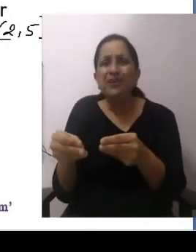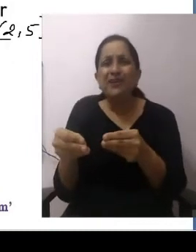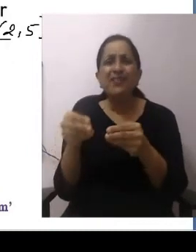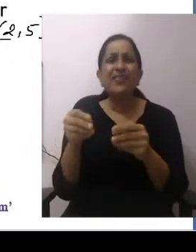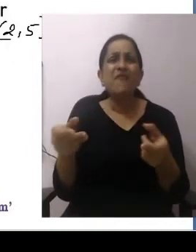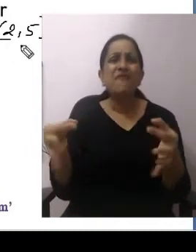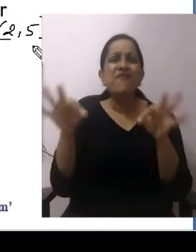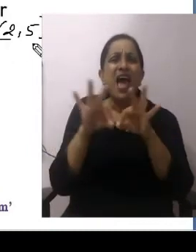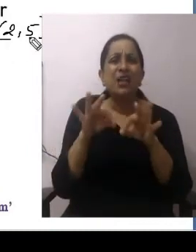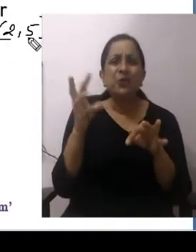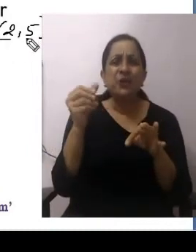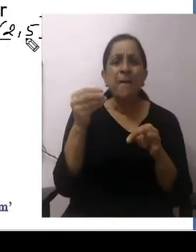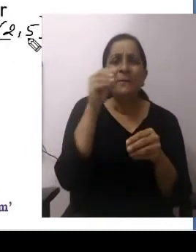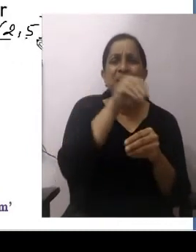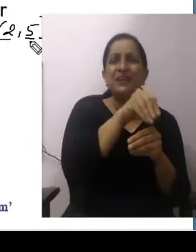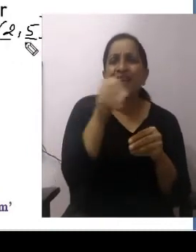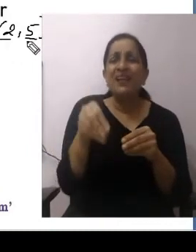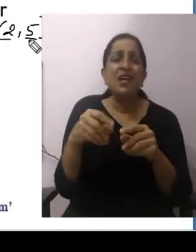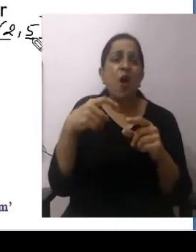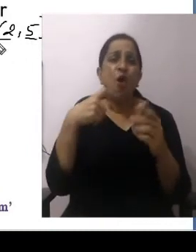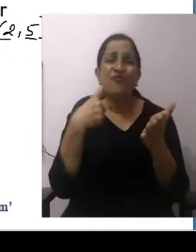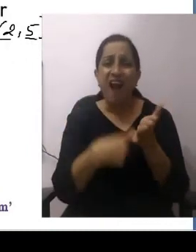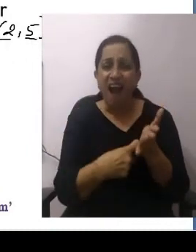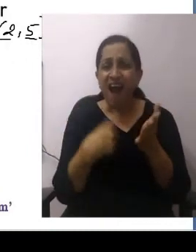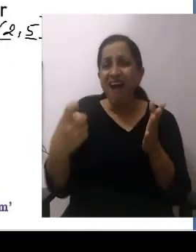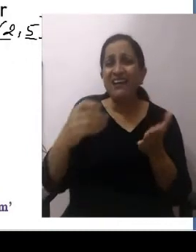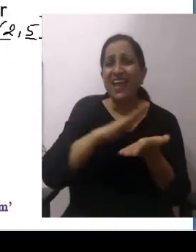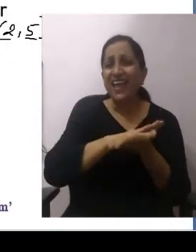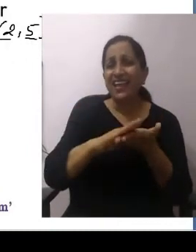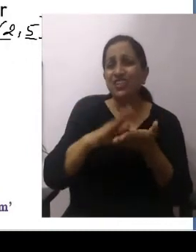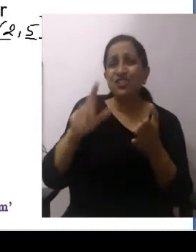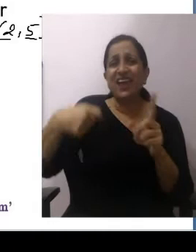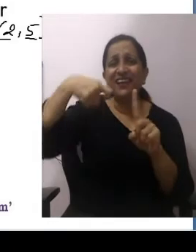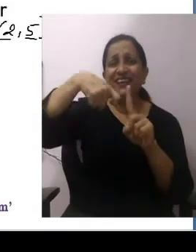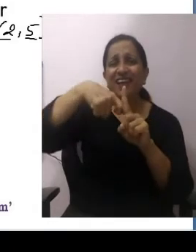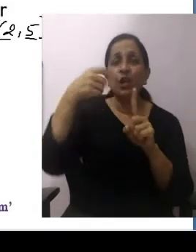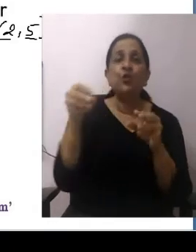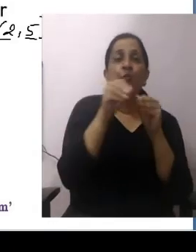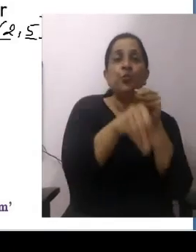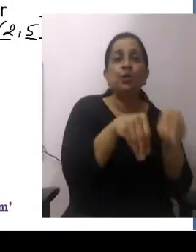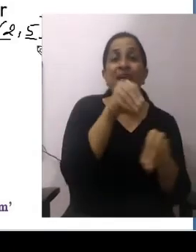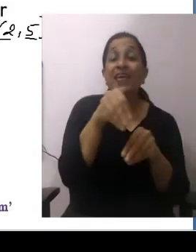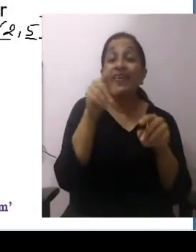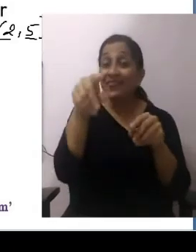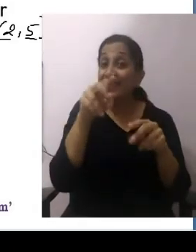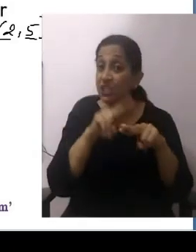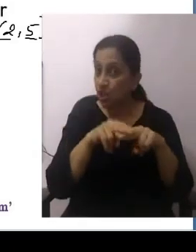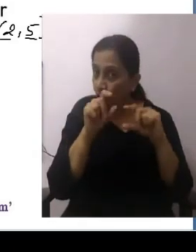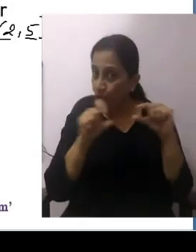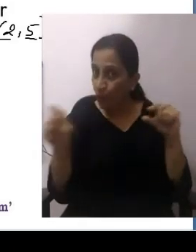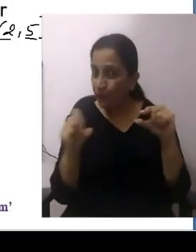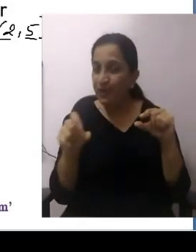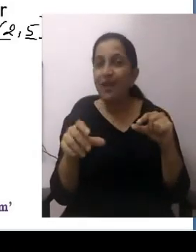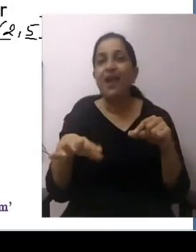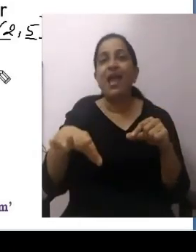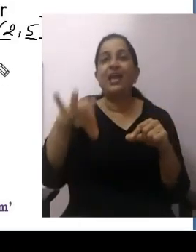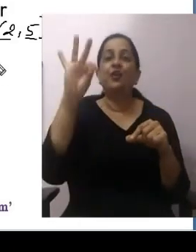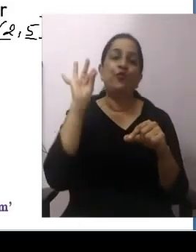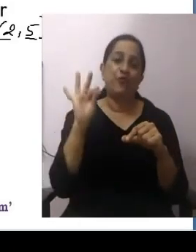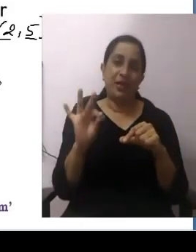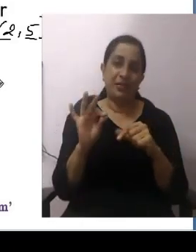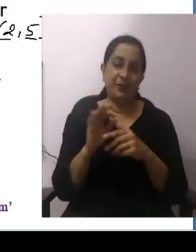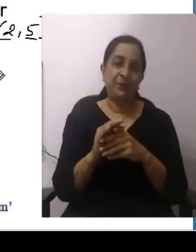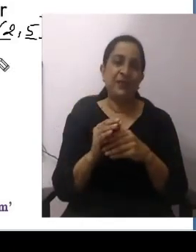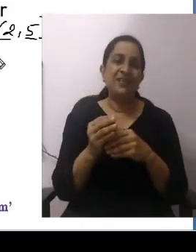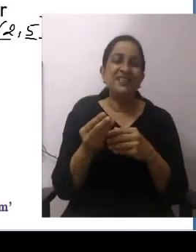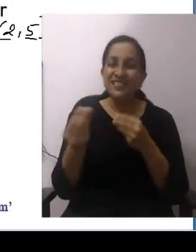to 2 here, y is equal to, k is equal to 5 here, and then 3 is equal to 3 here. I have solved